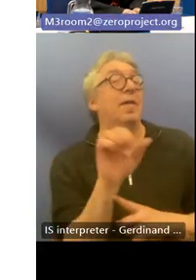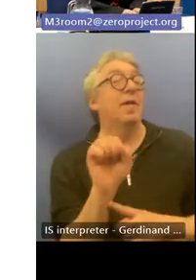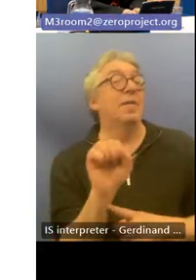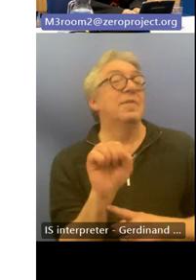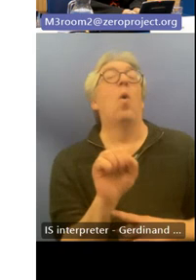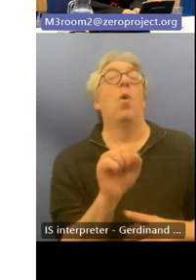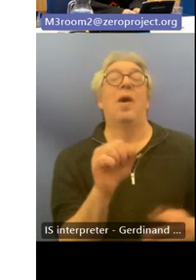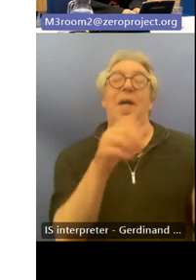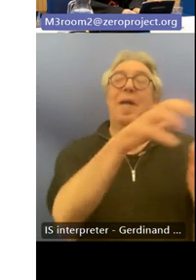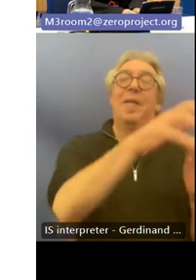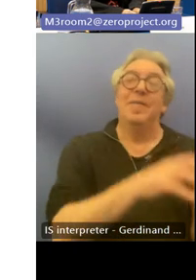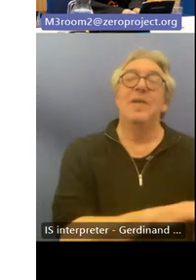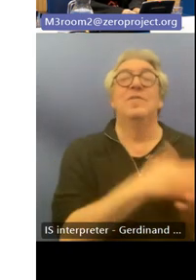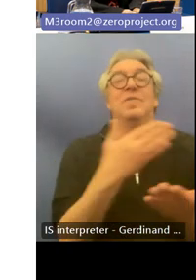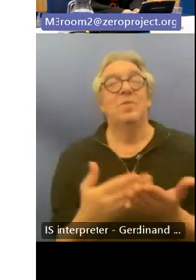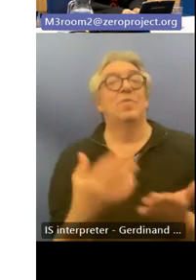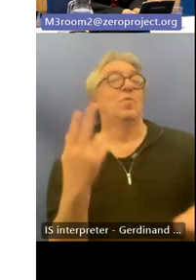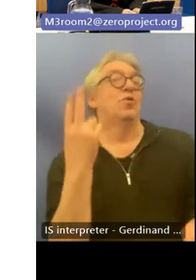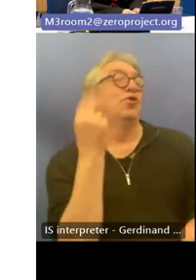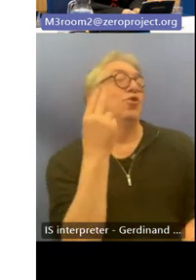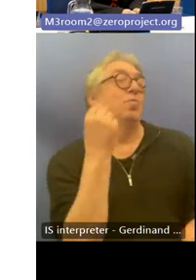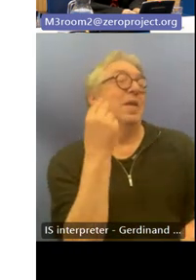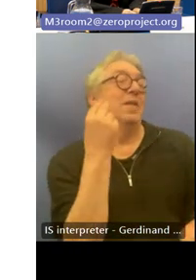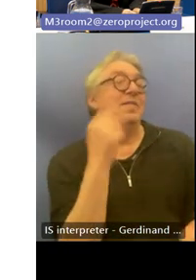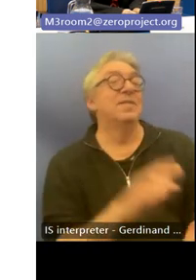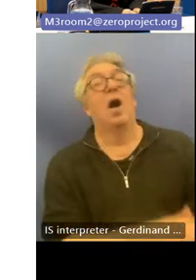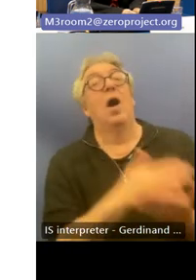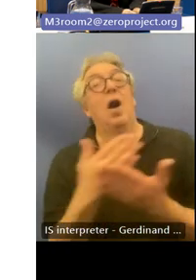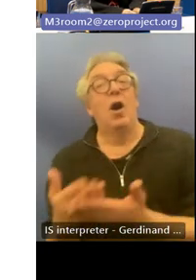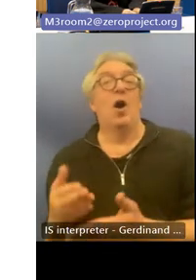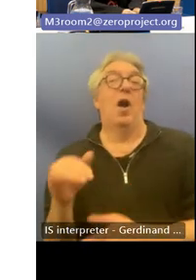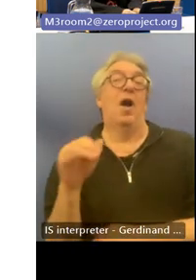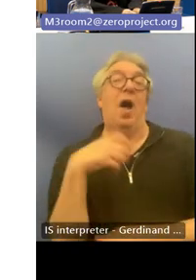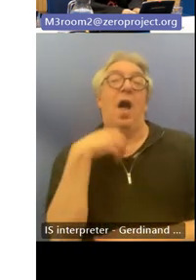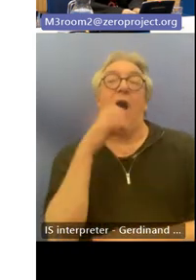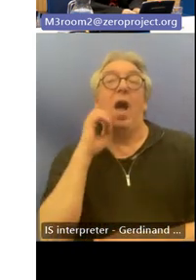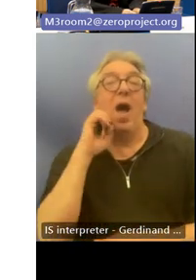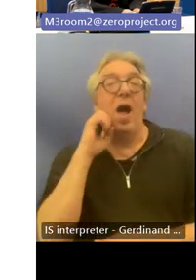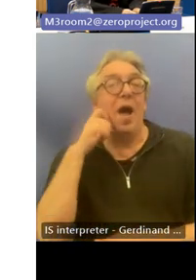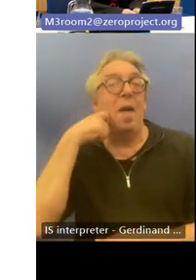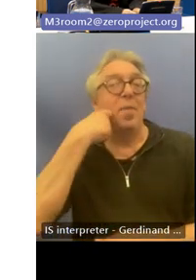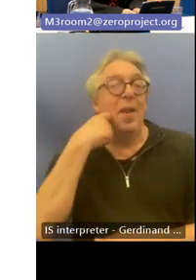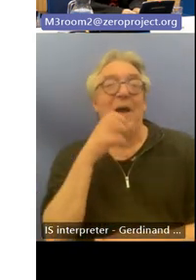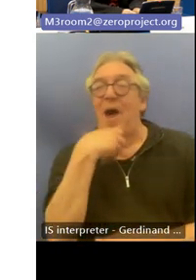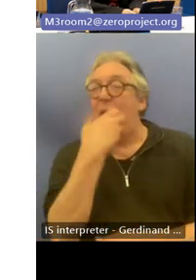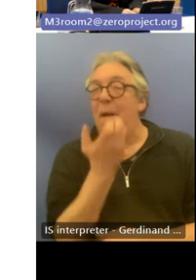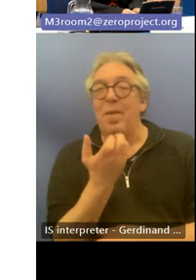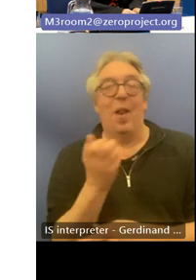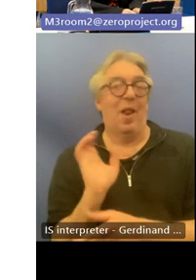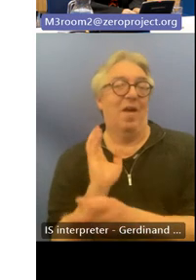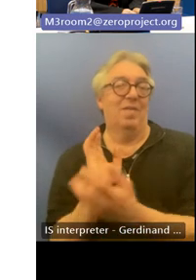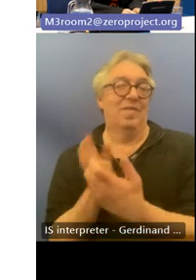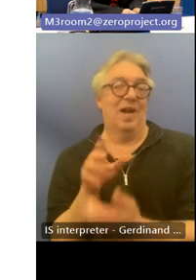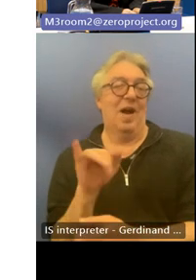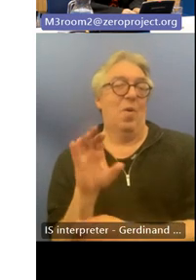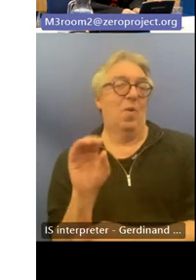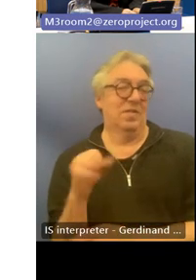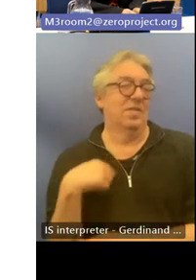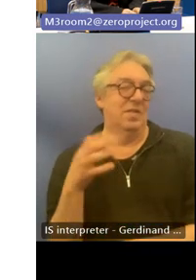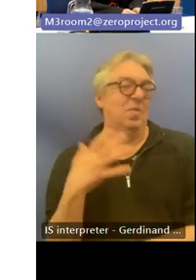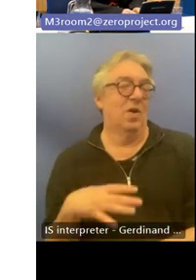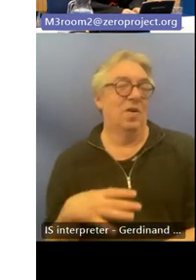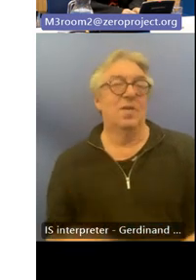We really need technical resources as well. If we could find ways to overcome these